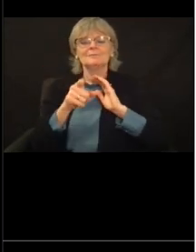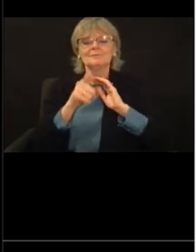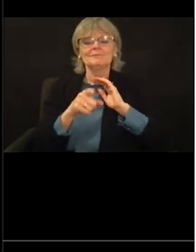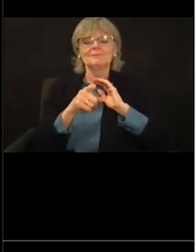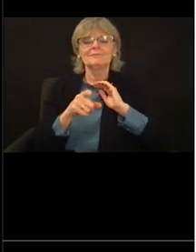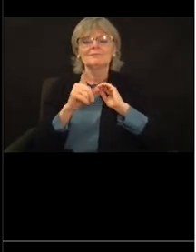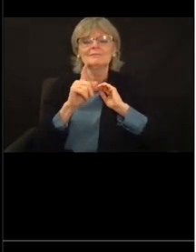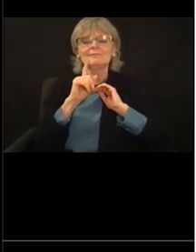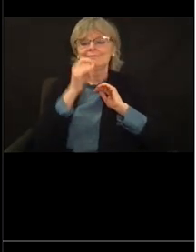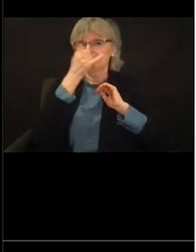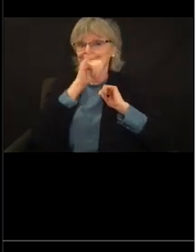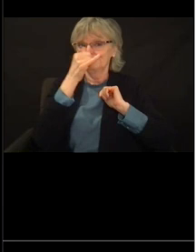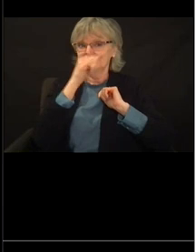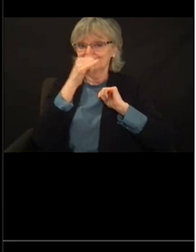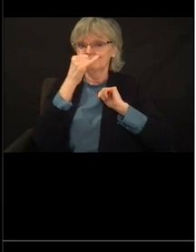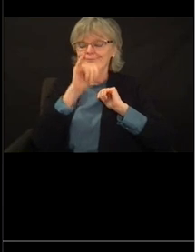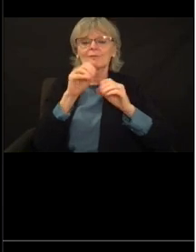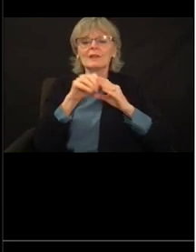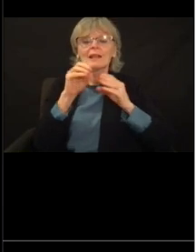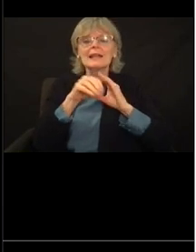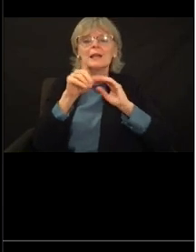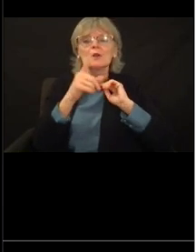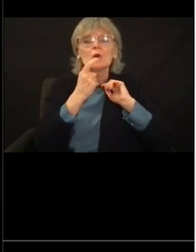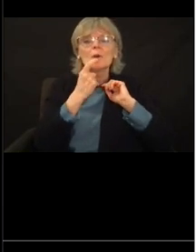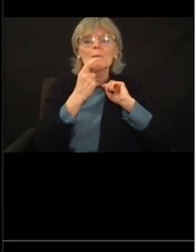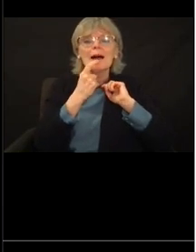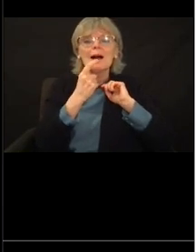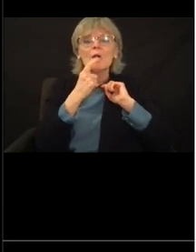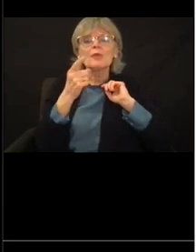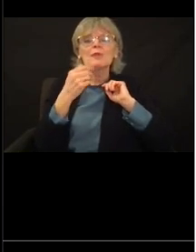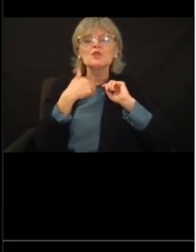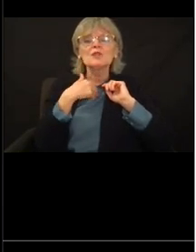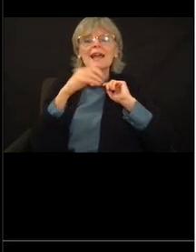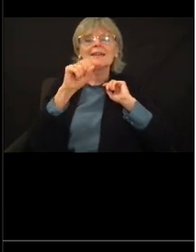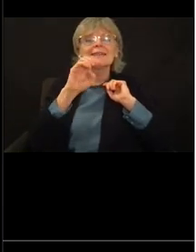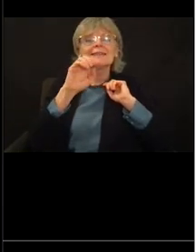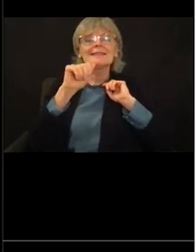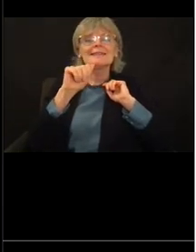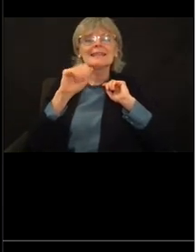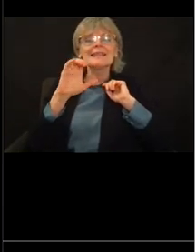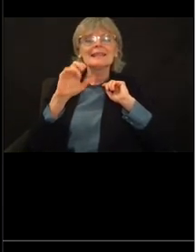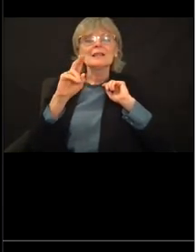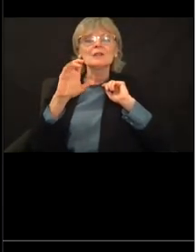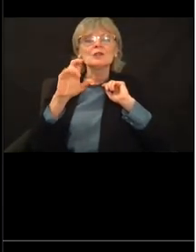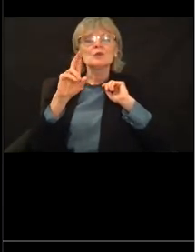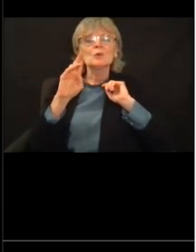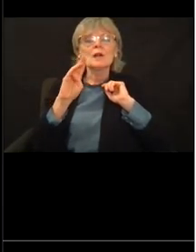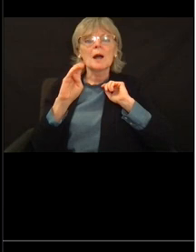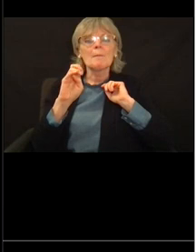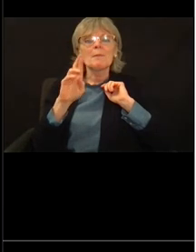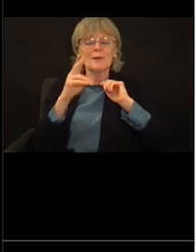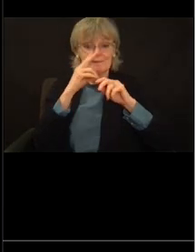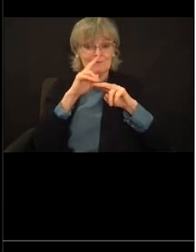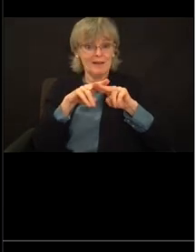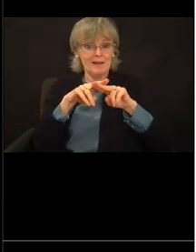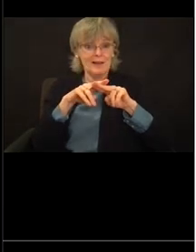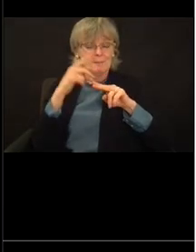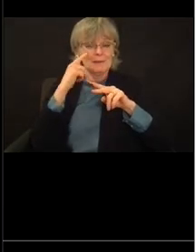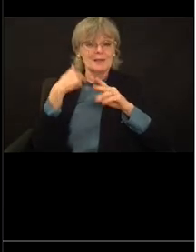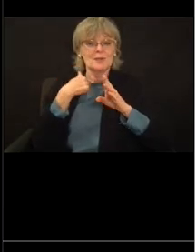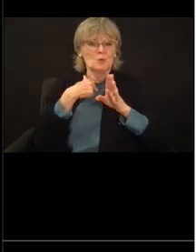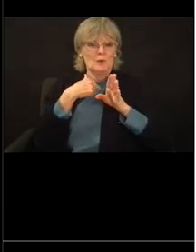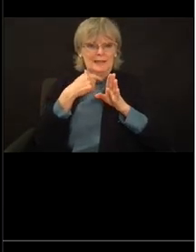really silly, but in her mouth, she has a sea cucumber. And it's fun because we are located right next to the